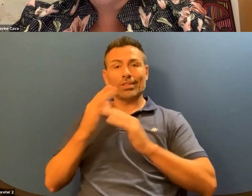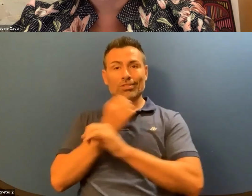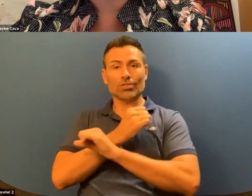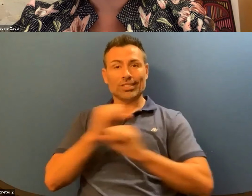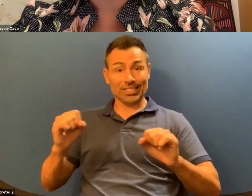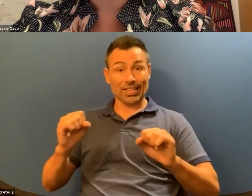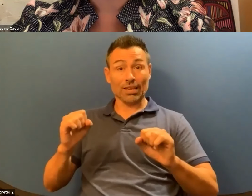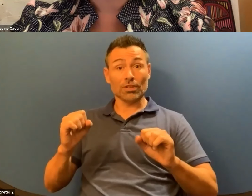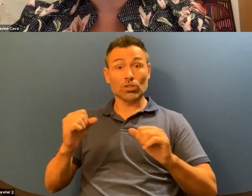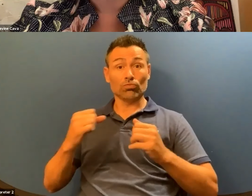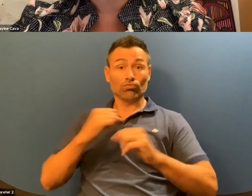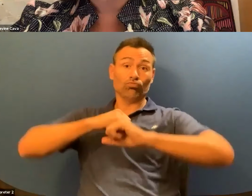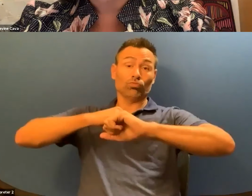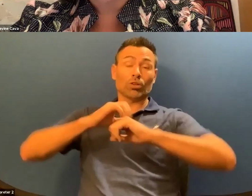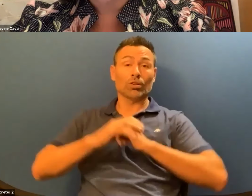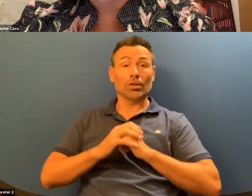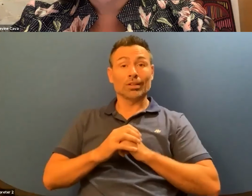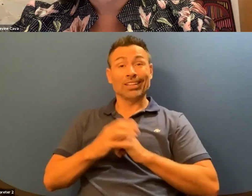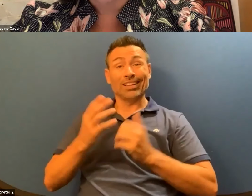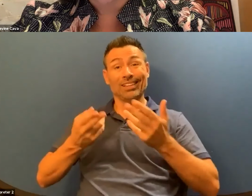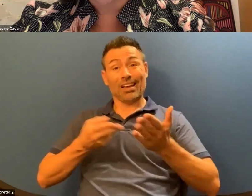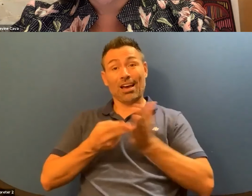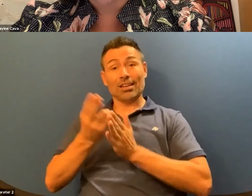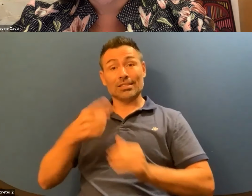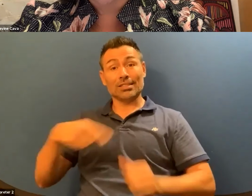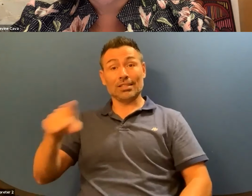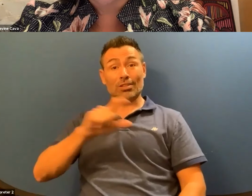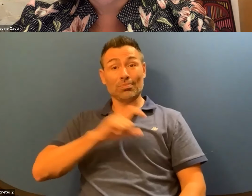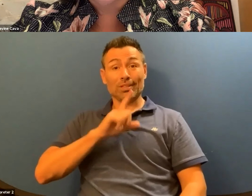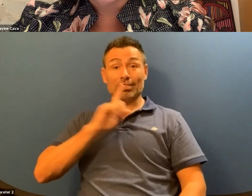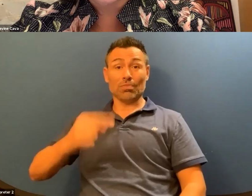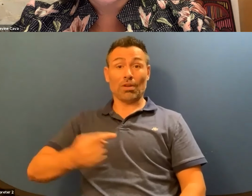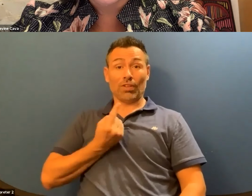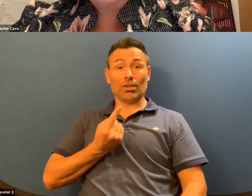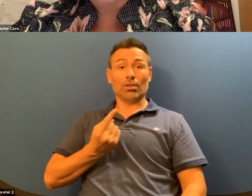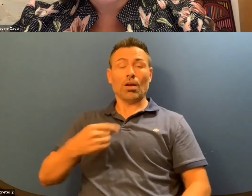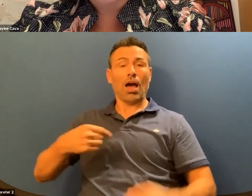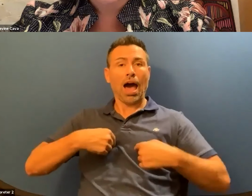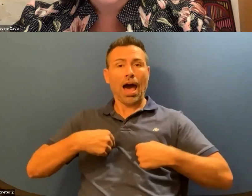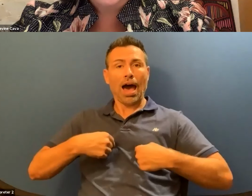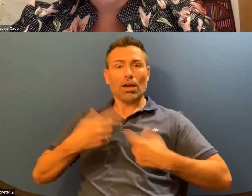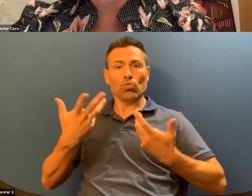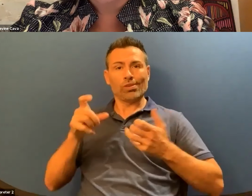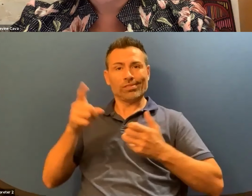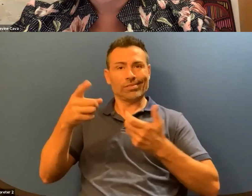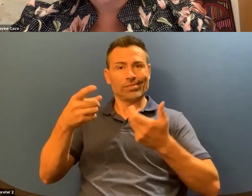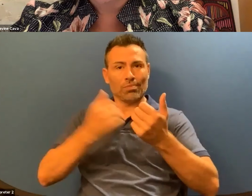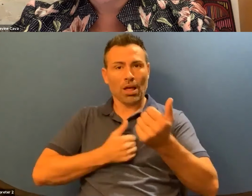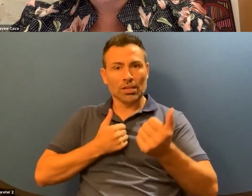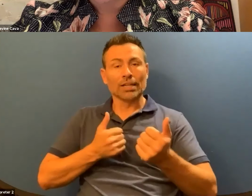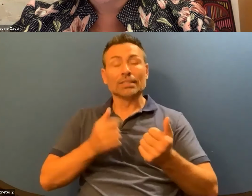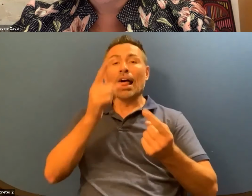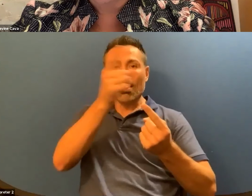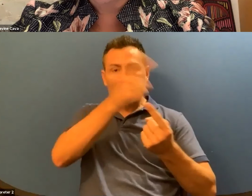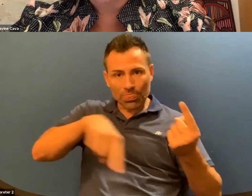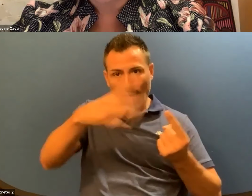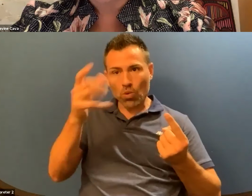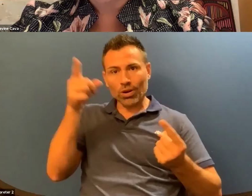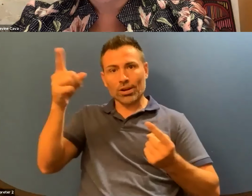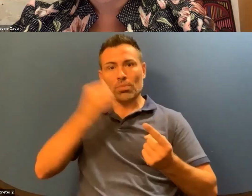honestly, they've taken offense. It wasn't me that asked her to apologize. They asked her to apologize, and she's never done it. Since June 3rd, they asked